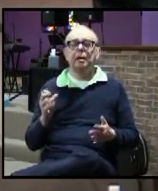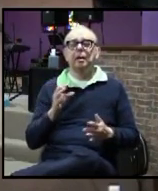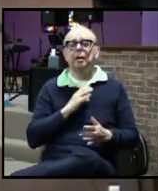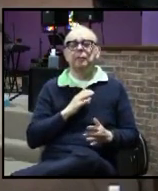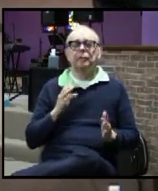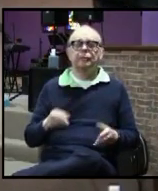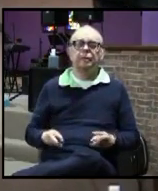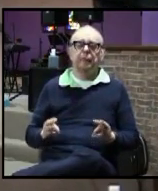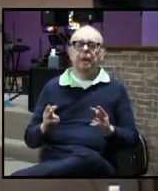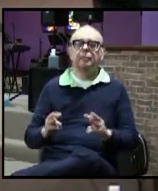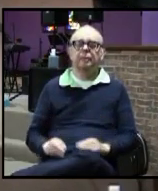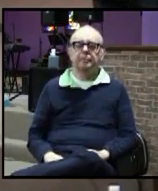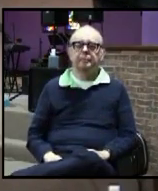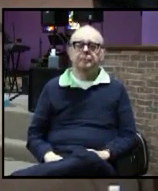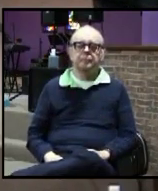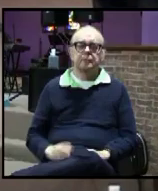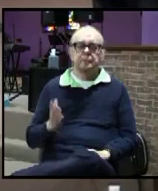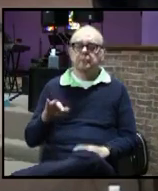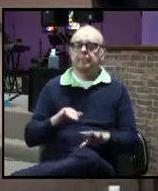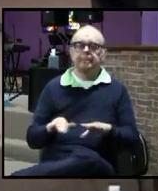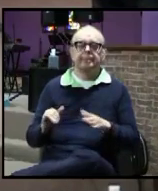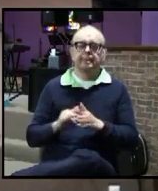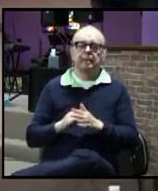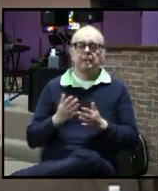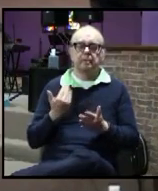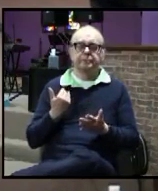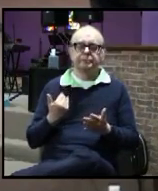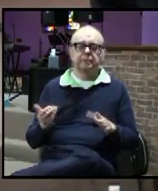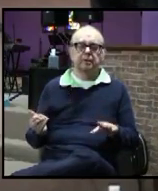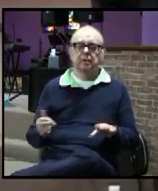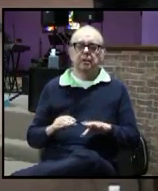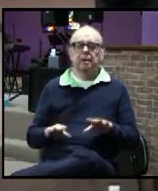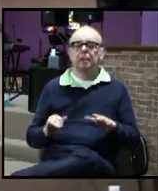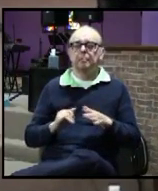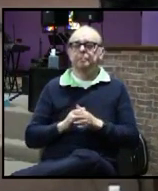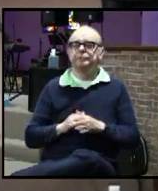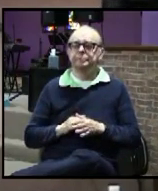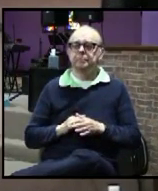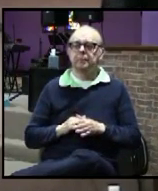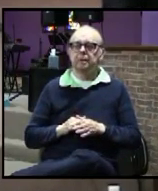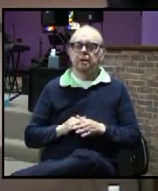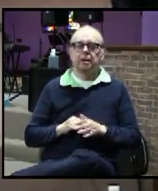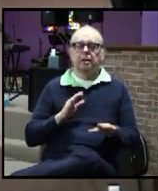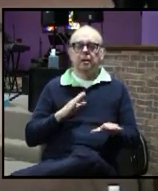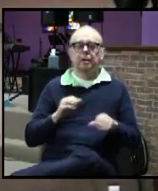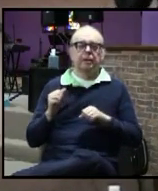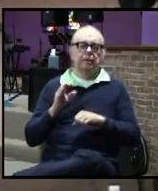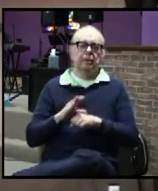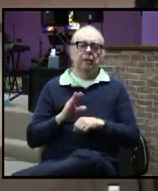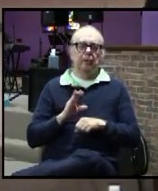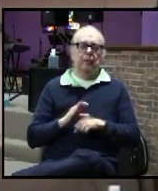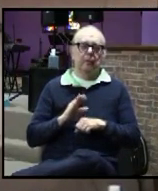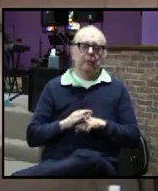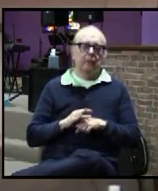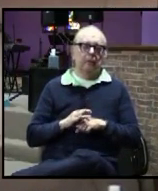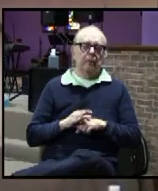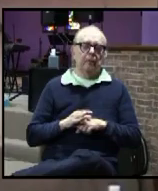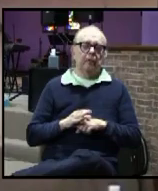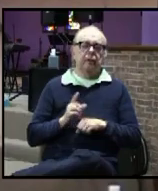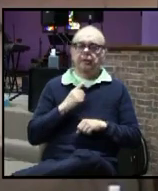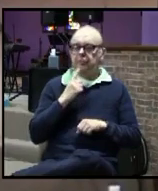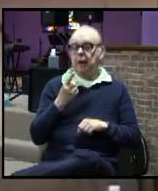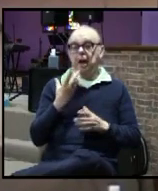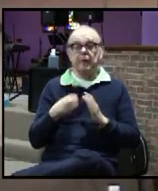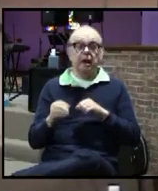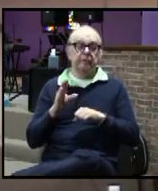of Christianity. Now, we've never done that at our church. Maybe you do here, but we don't do that. You know, when we walk out of here, we don't walk with our little